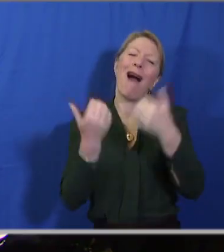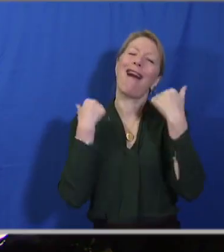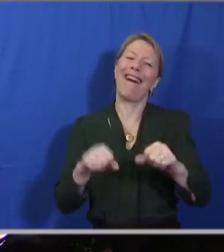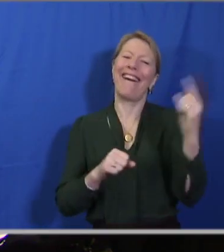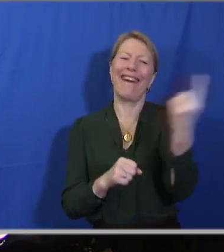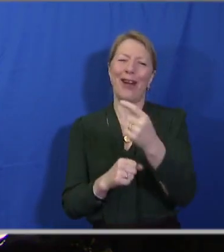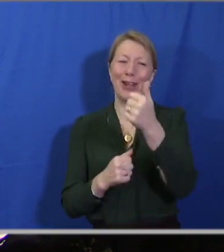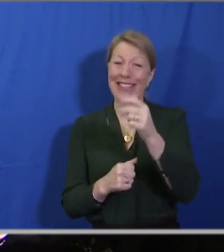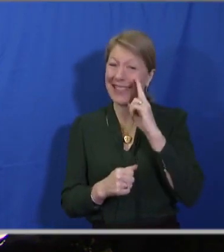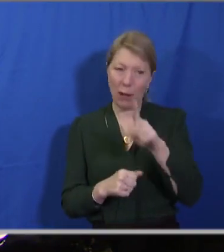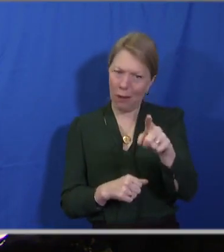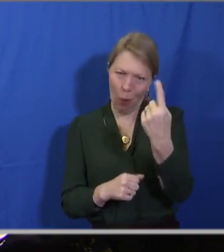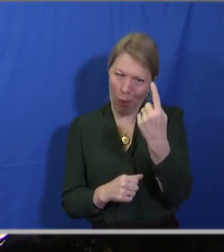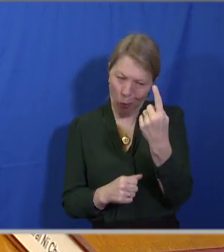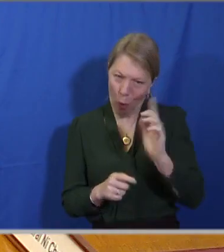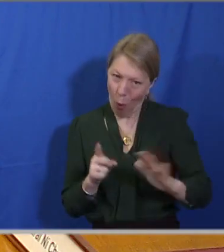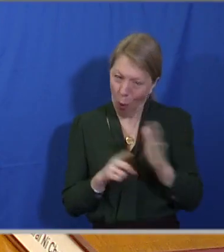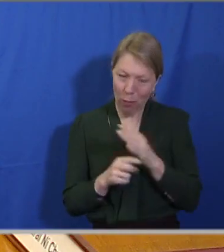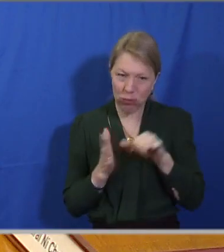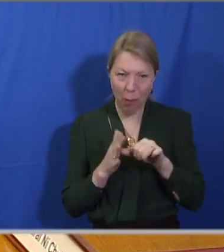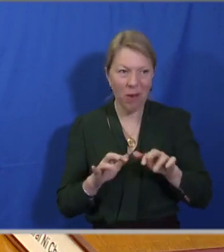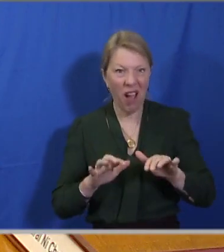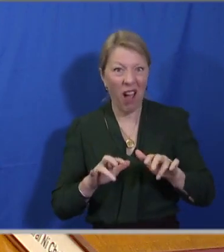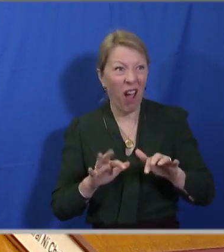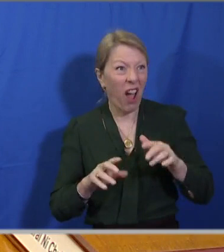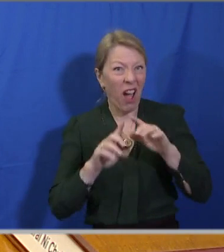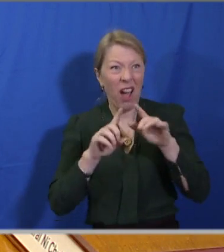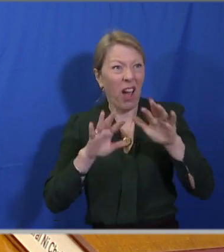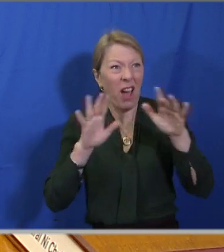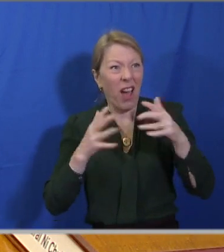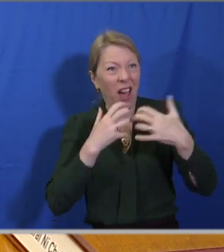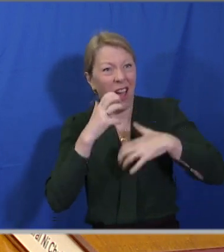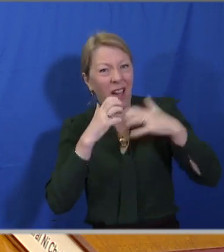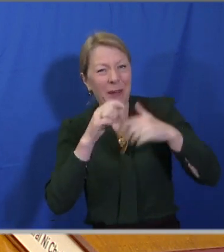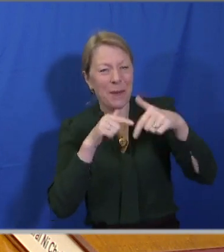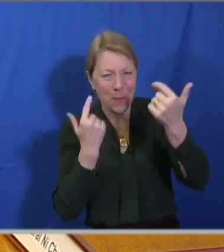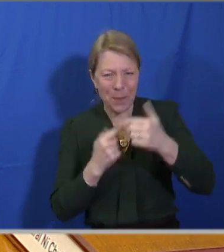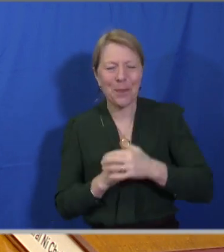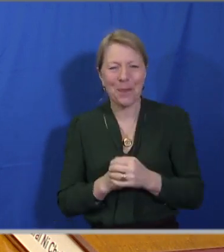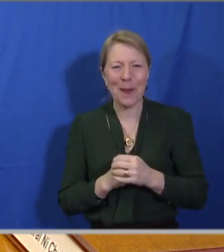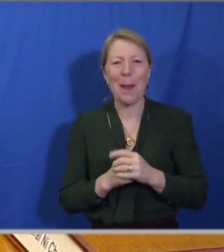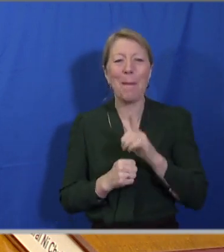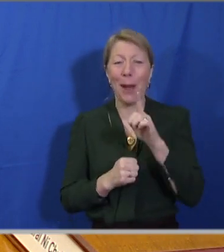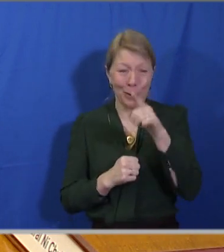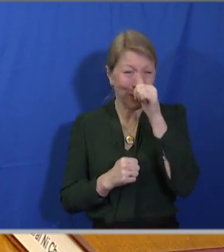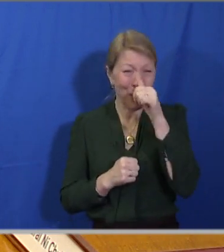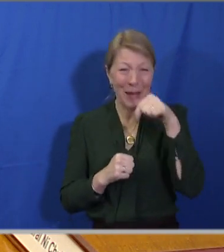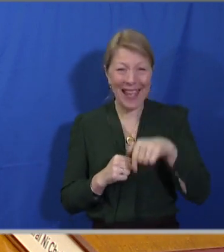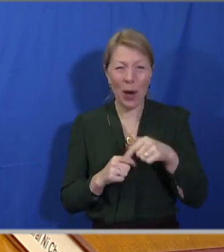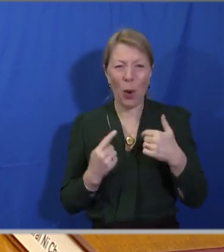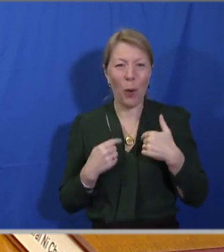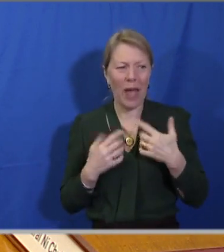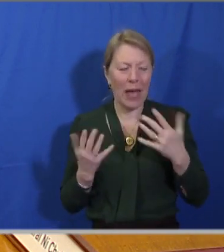all had technical problems, so what we usually do in here is what you've just done. We scoot into each other's rooms to make sure we don't miss